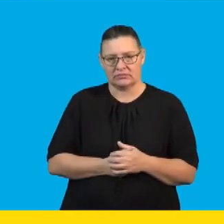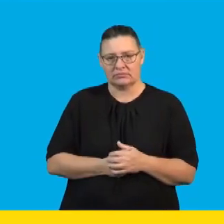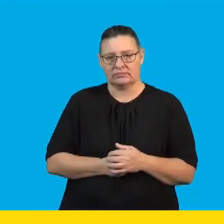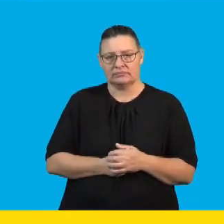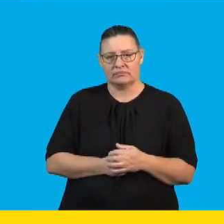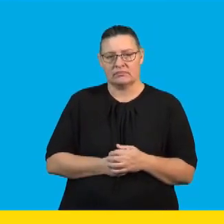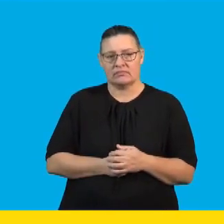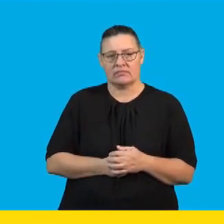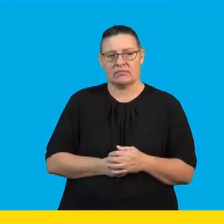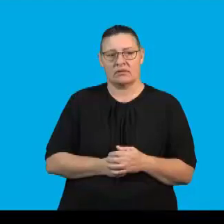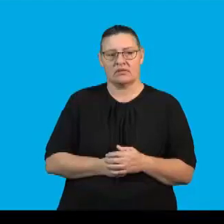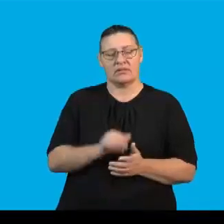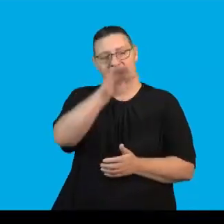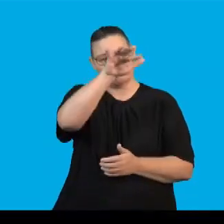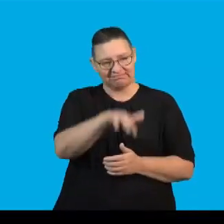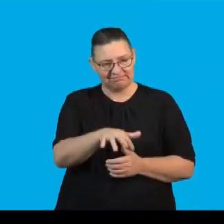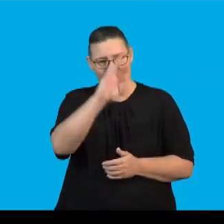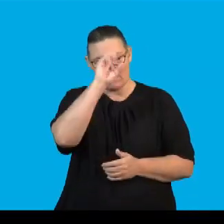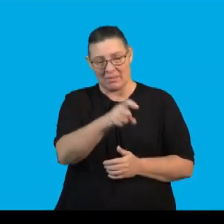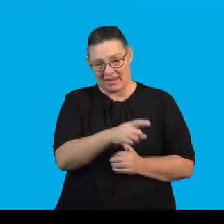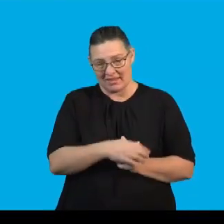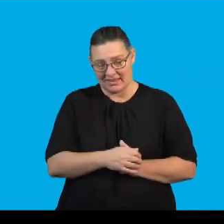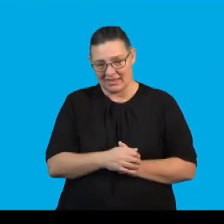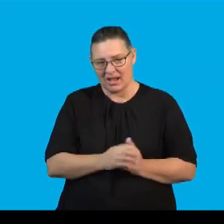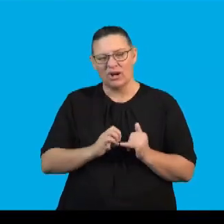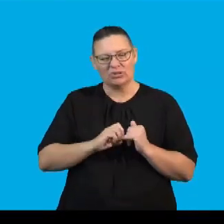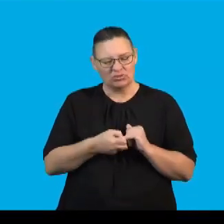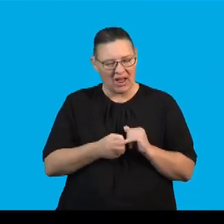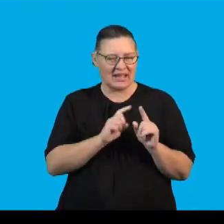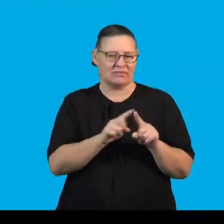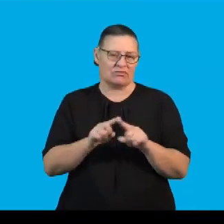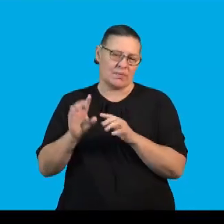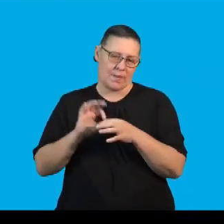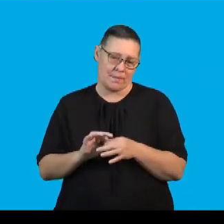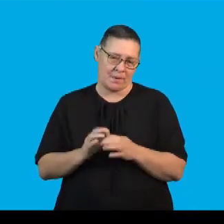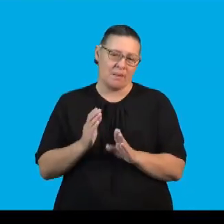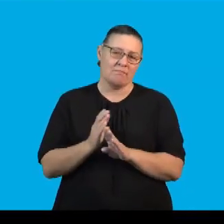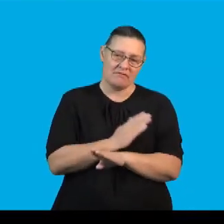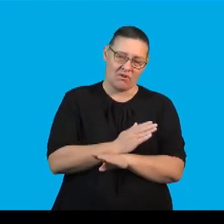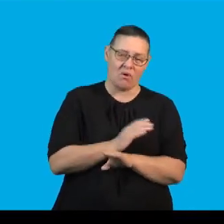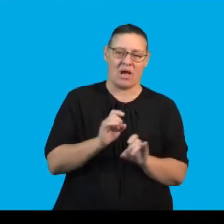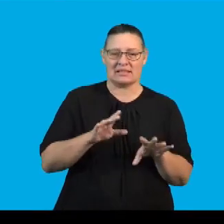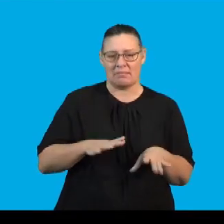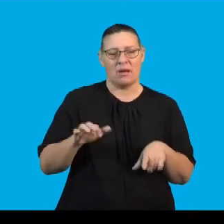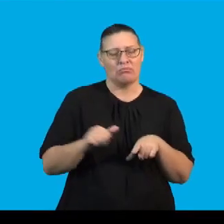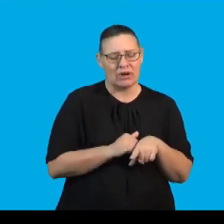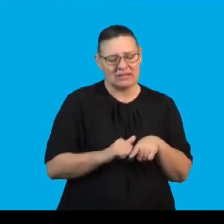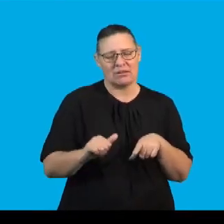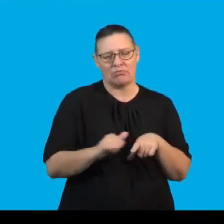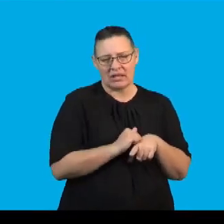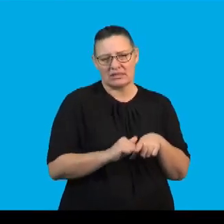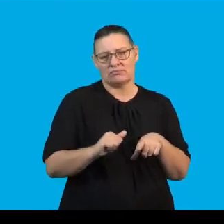paper. And on that note, remember to try this at home.